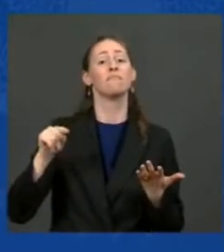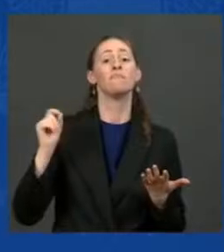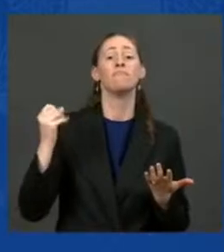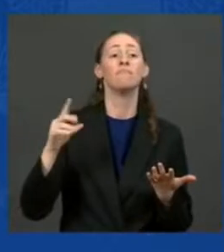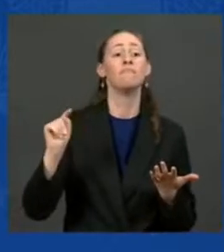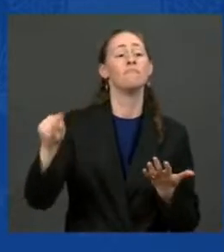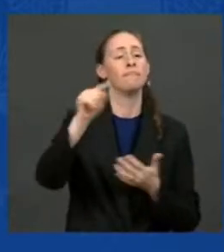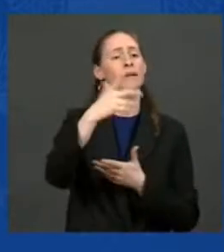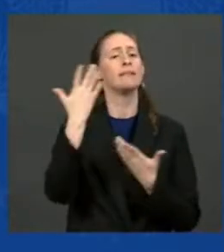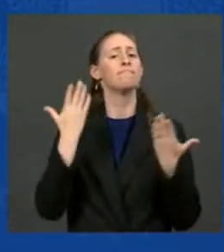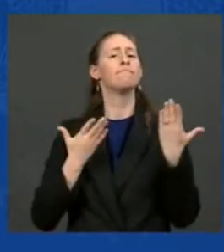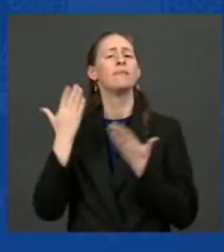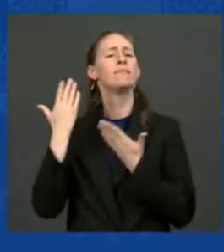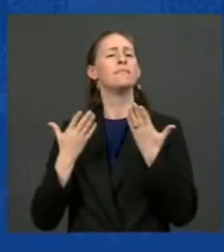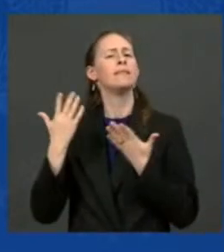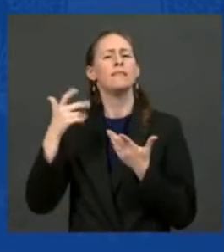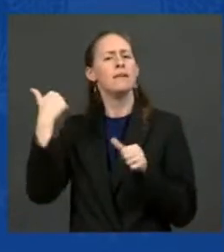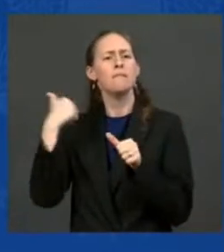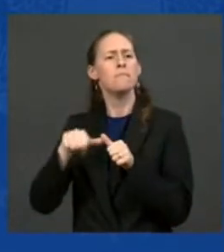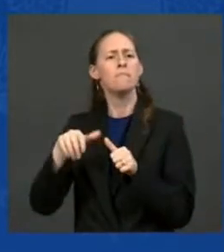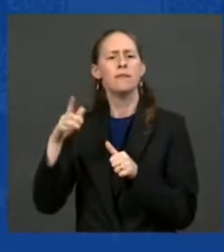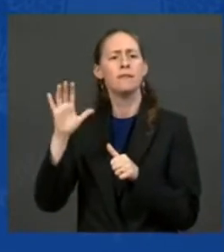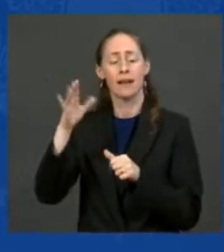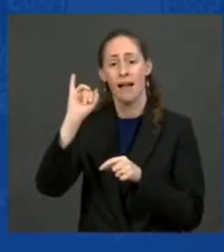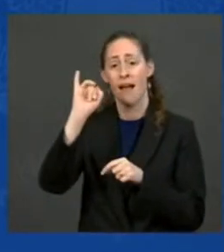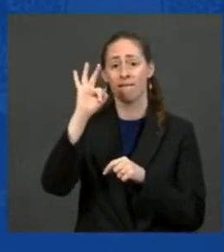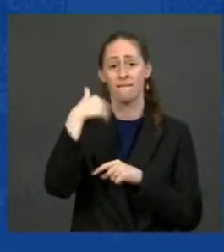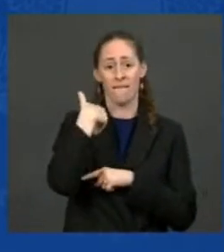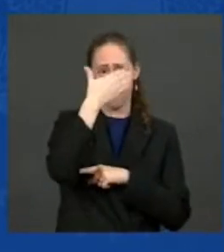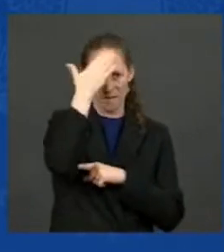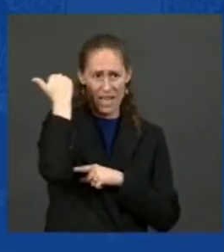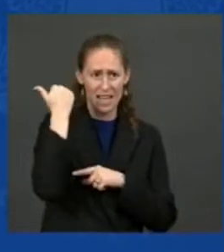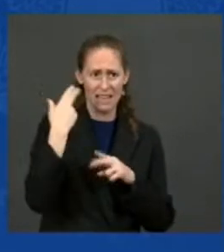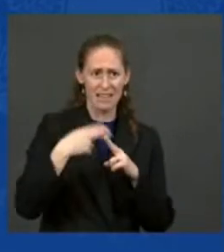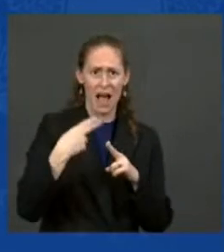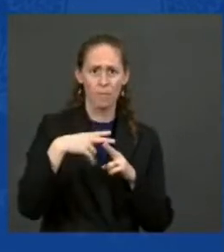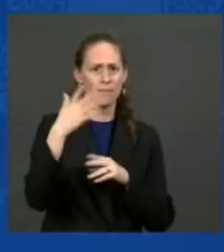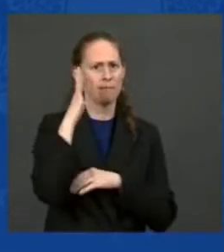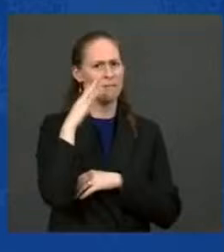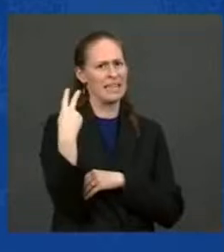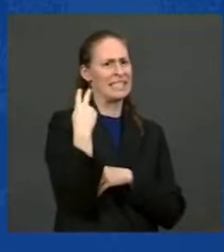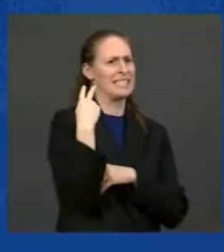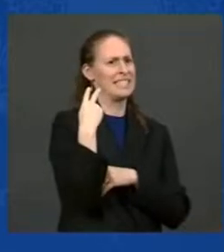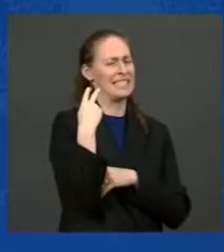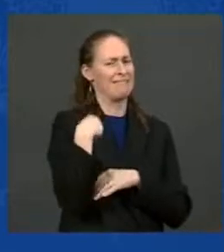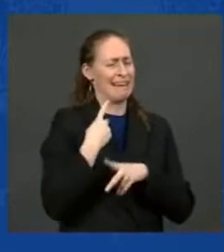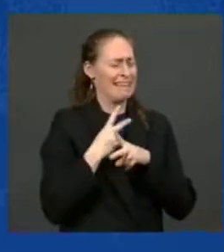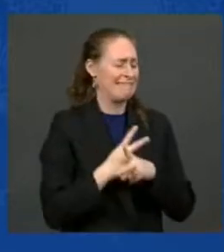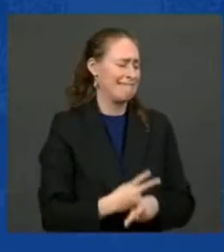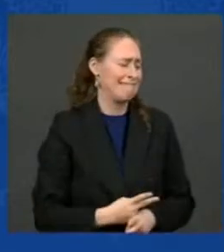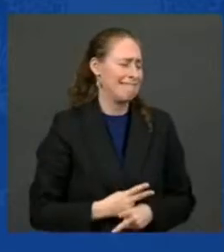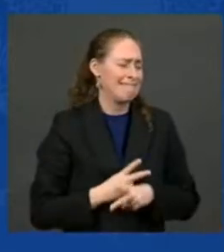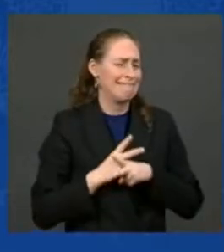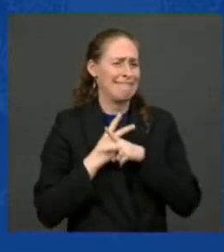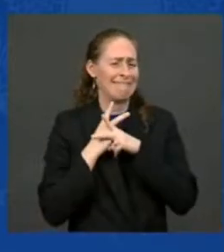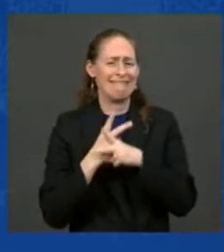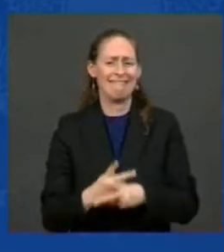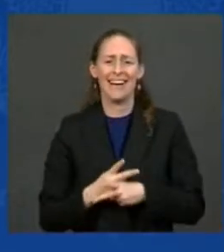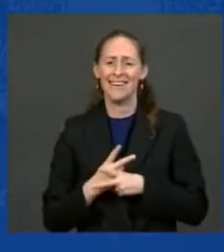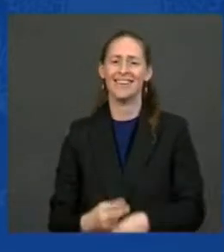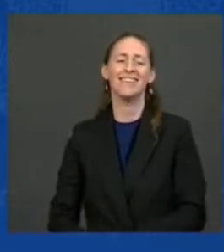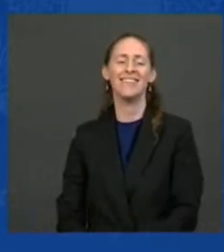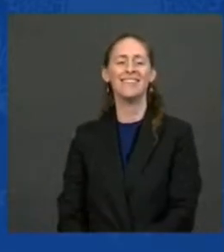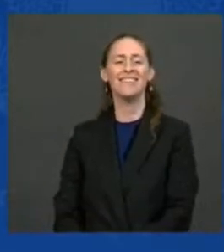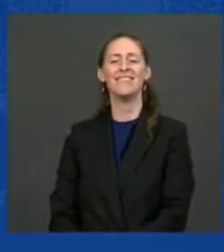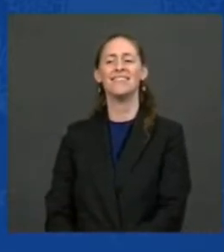that you've left them out as well. So it's a very dangerous process to go through. But I know gathered here with us today, I've met, in fact, saw them coming through the